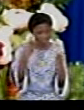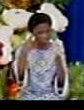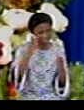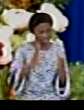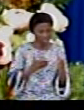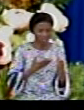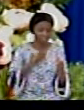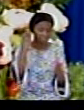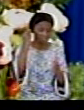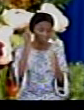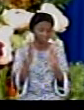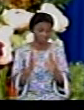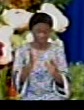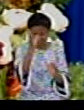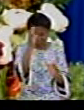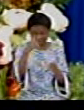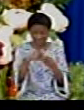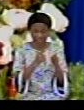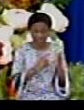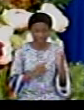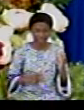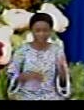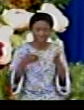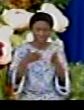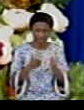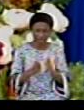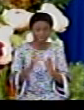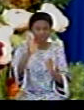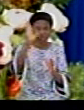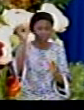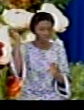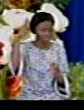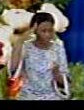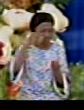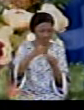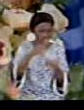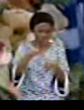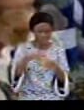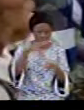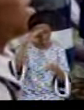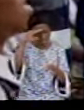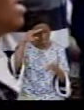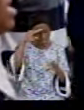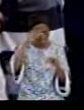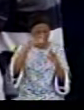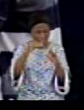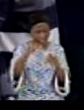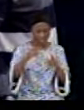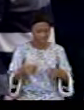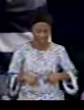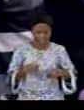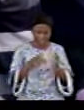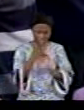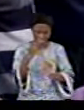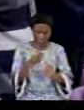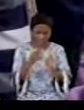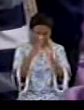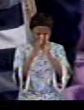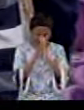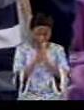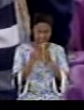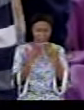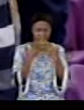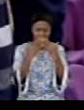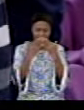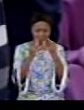Lord. More of your grace upon his life in Jesus' name. Thank you,